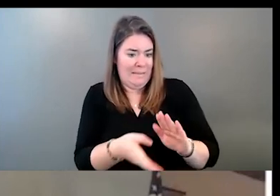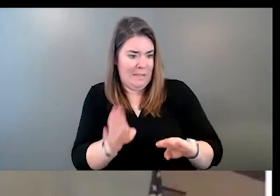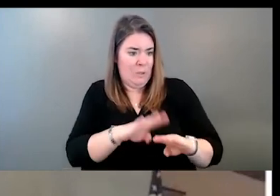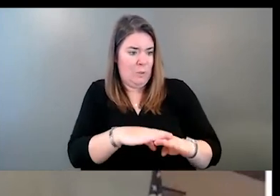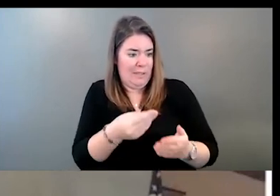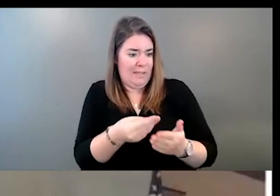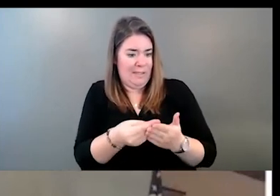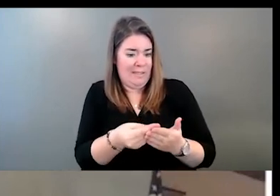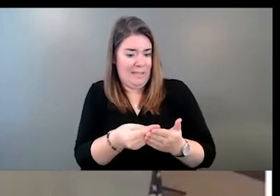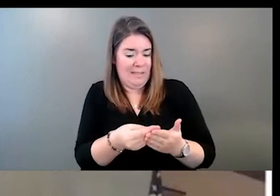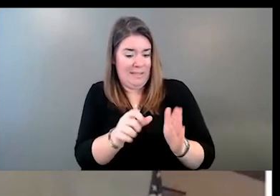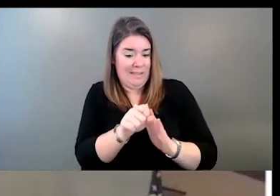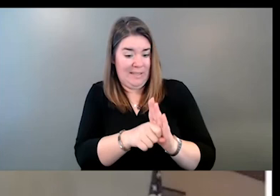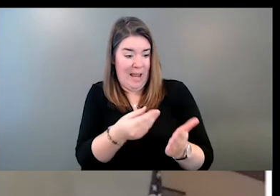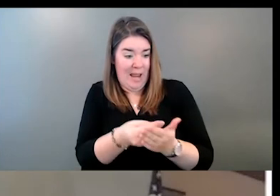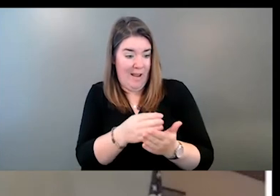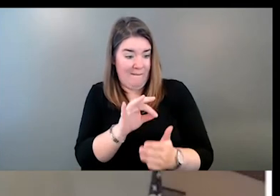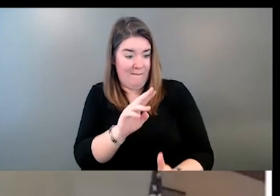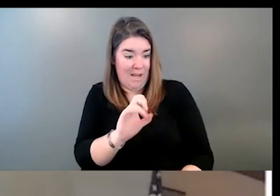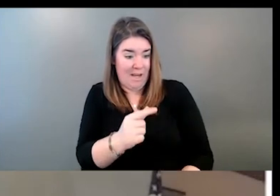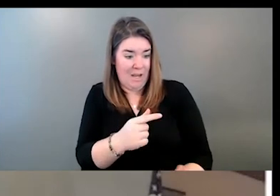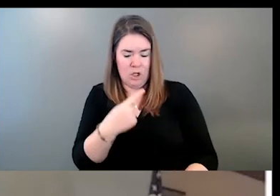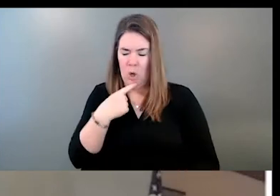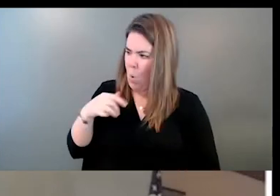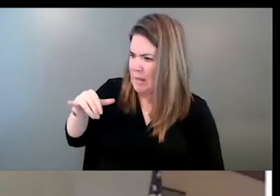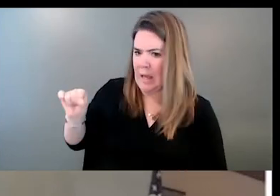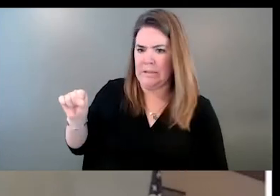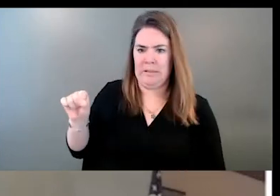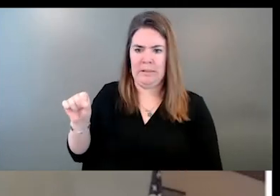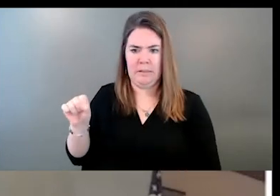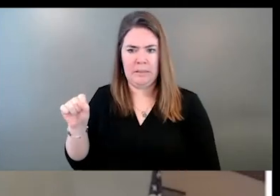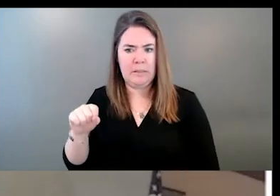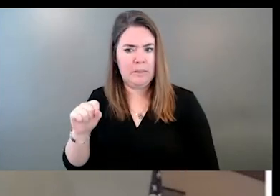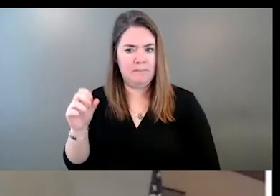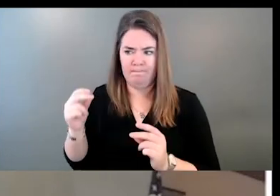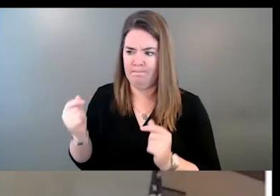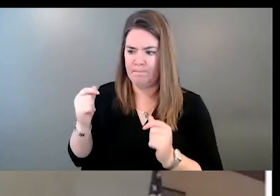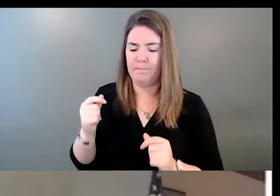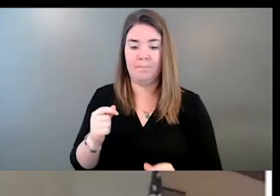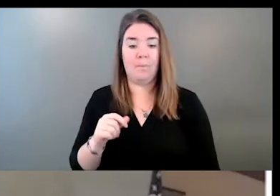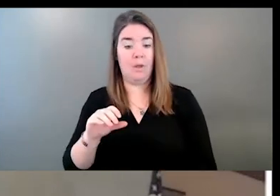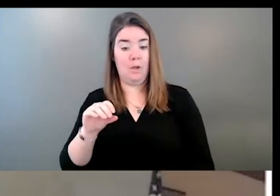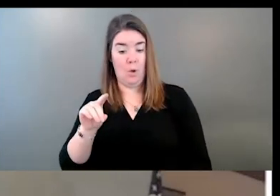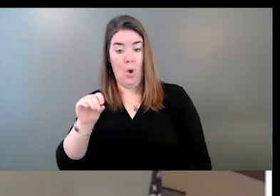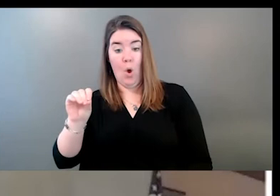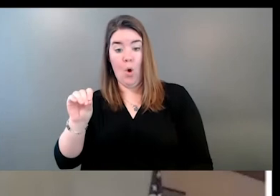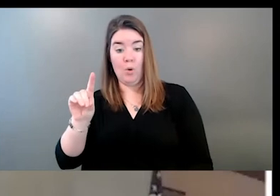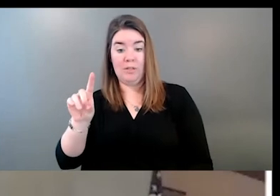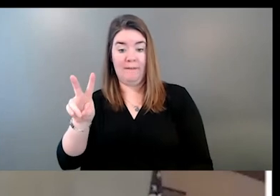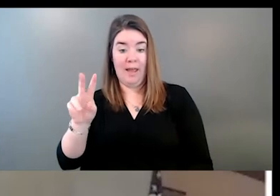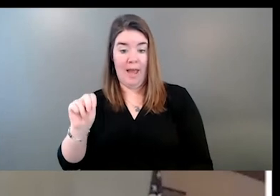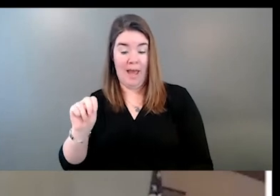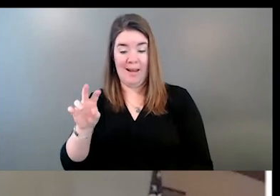response was quick and resolute. Yes, she said. On behalf of ODVN's 75